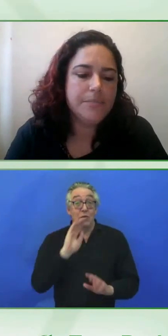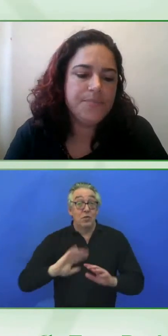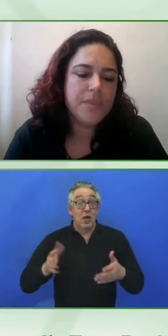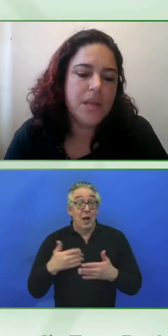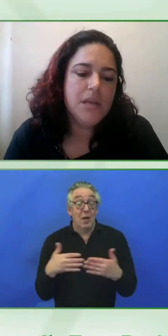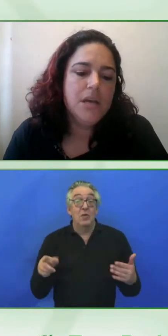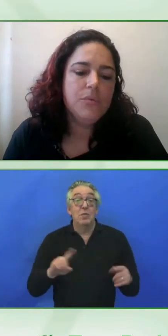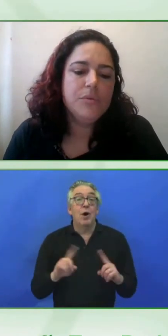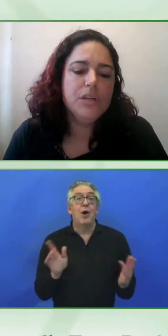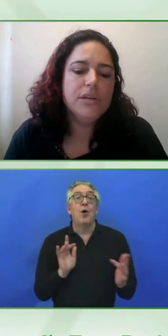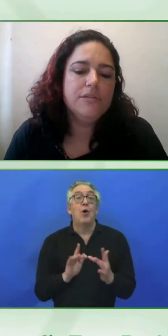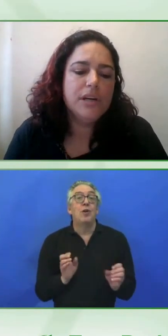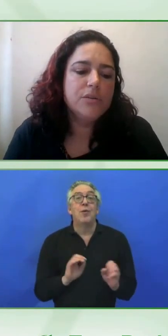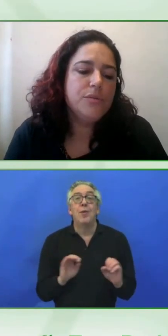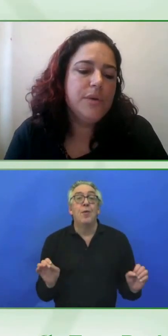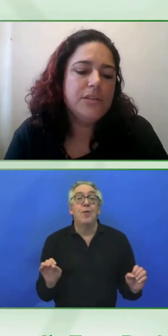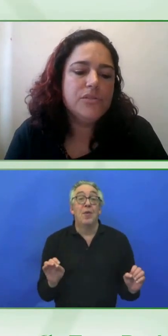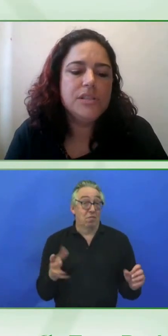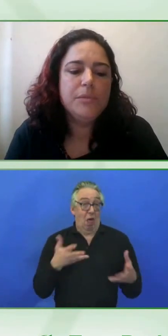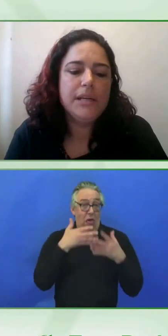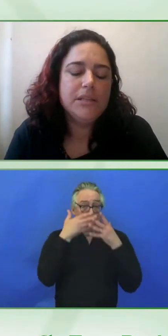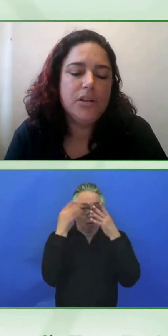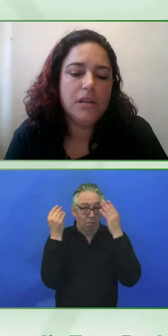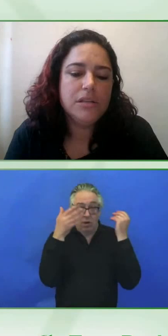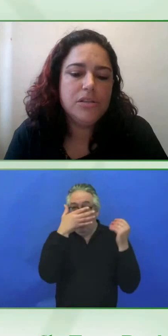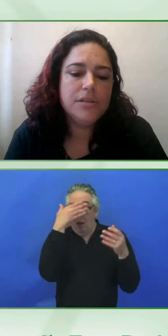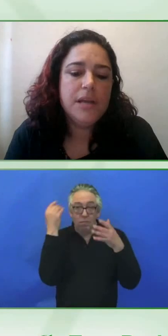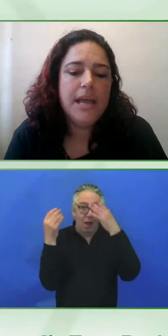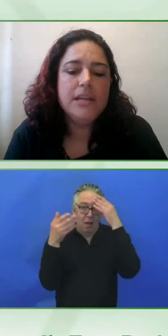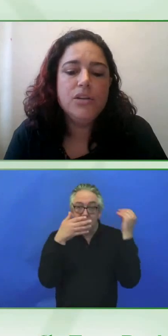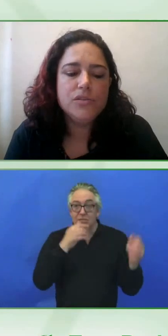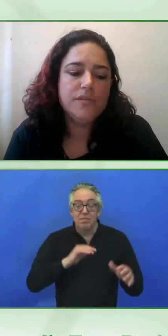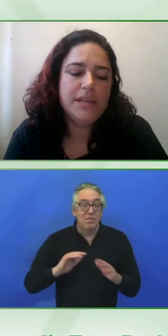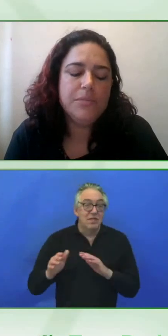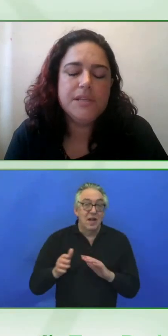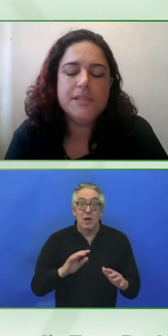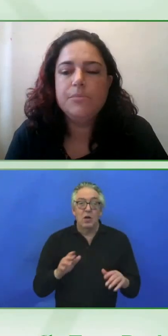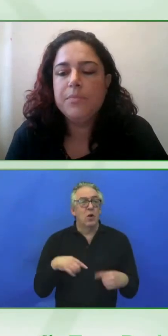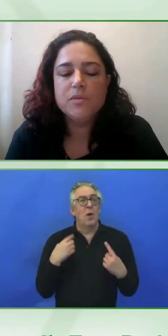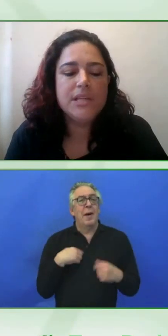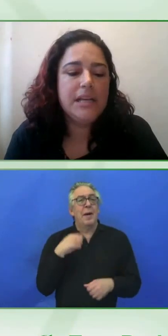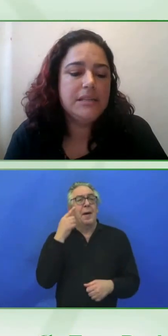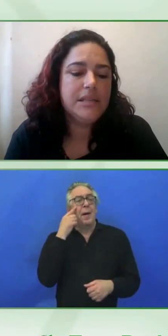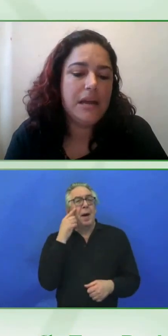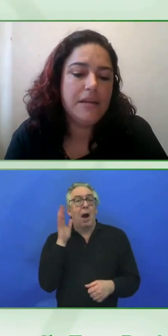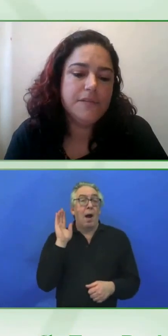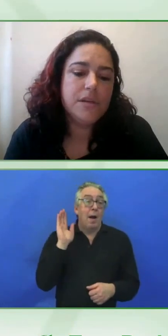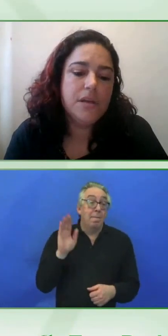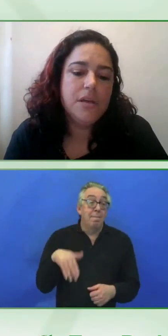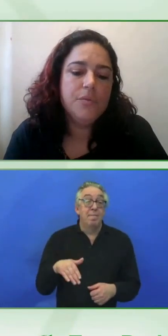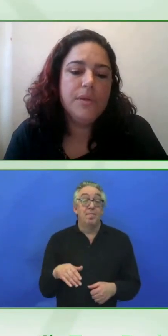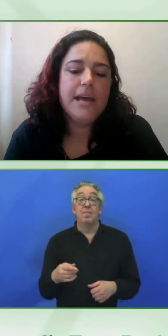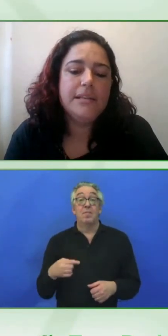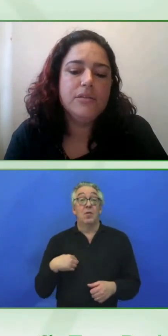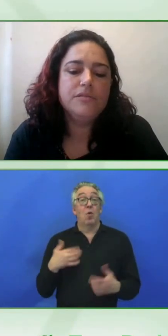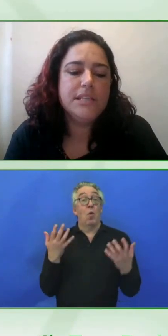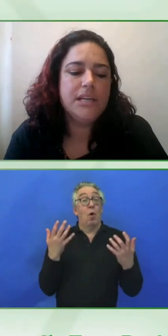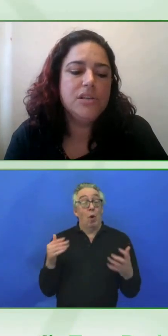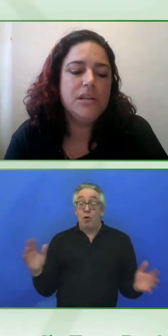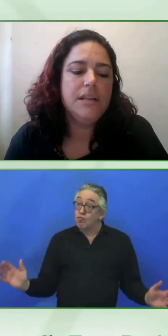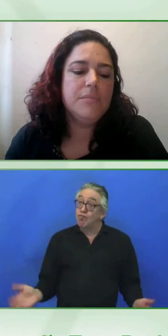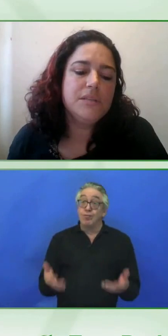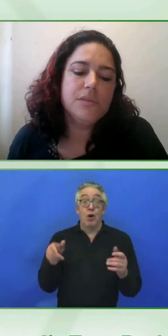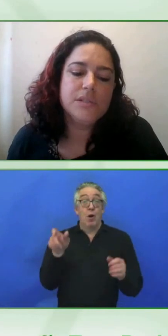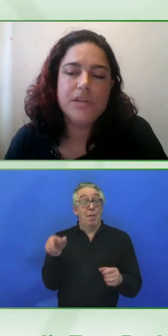time. We were looking for a good way to stimulate the knowledge and use of Libras in people's daily lives. With that, the